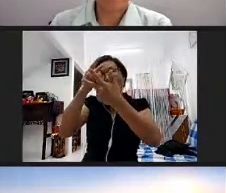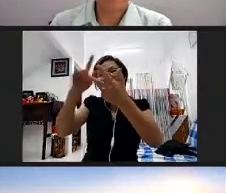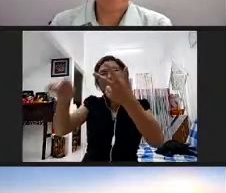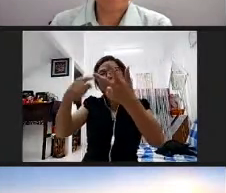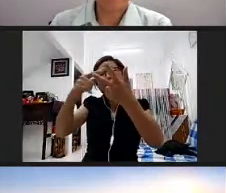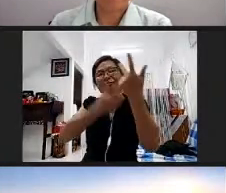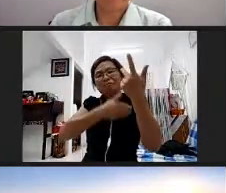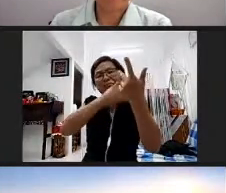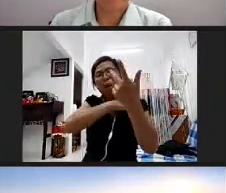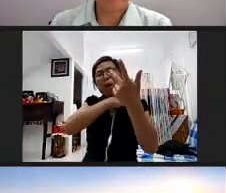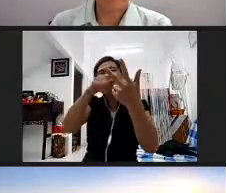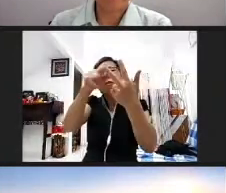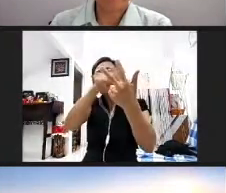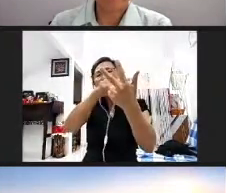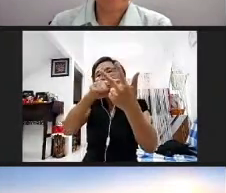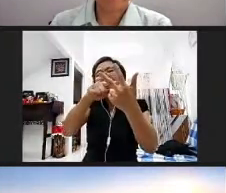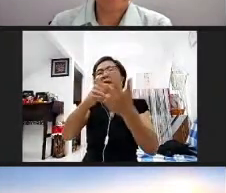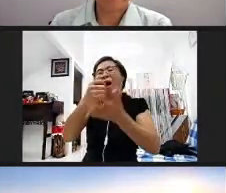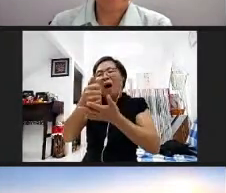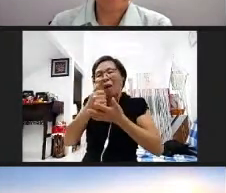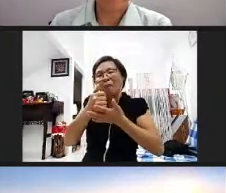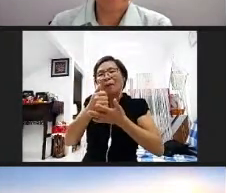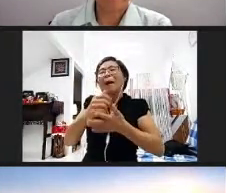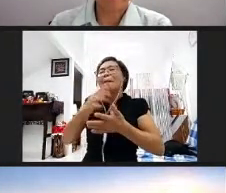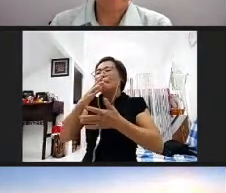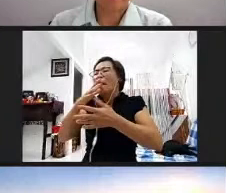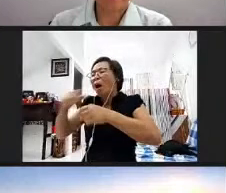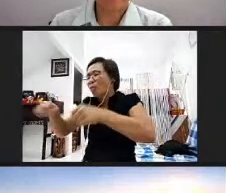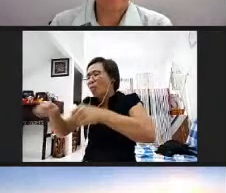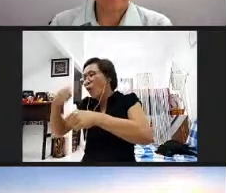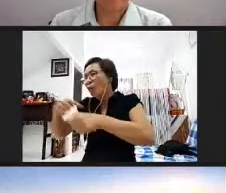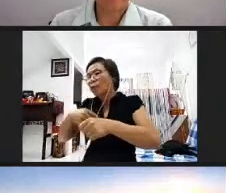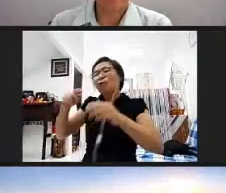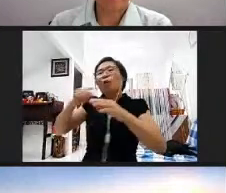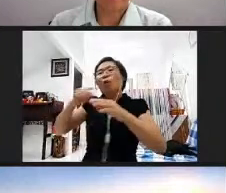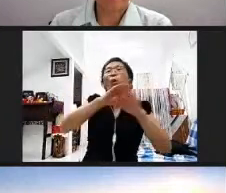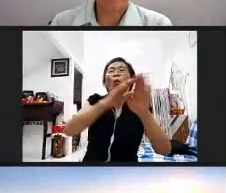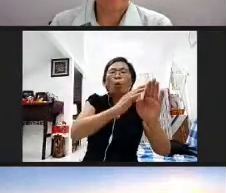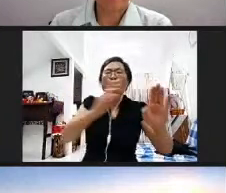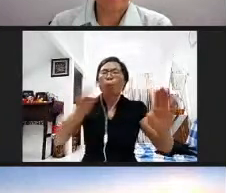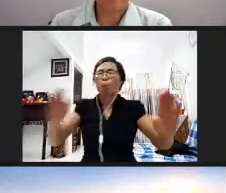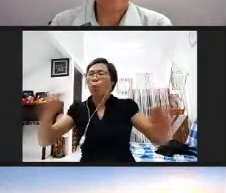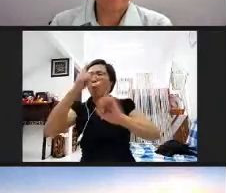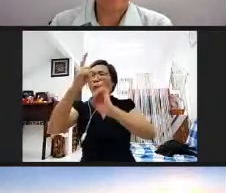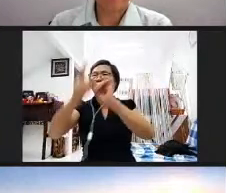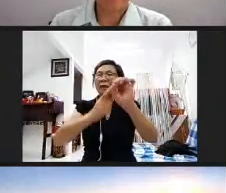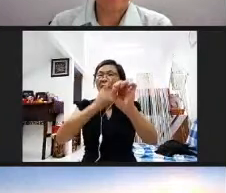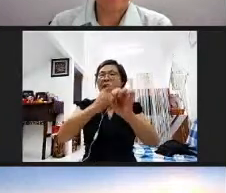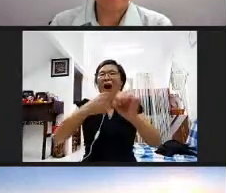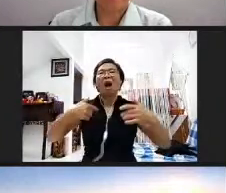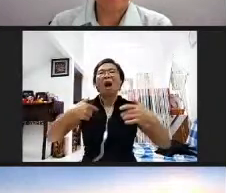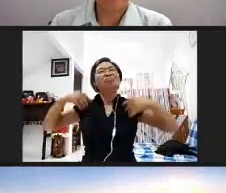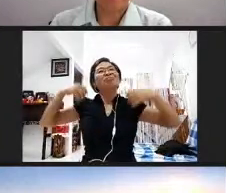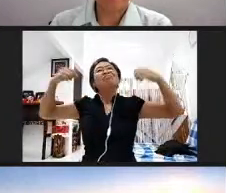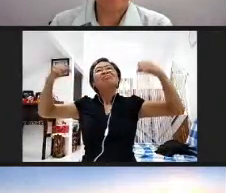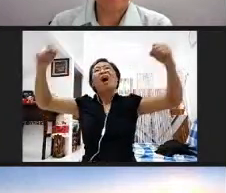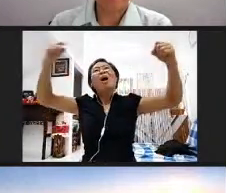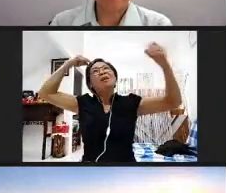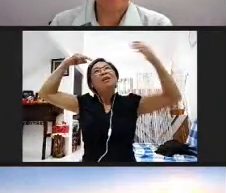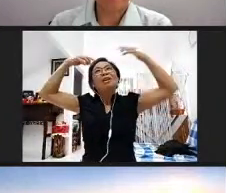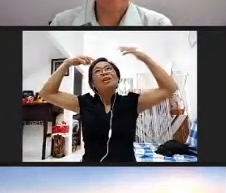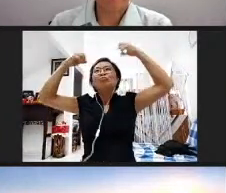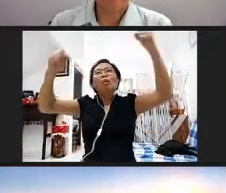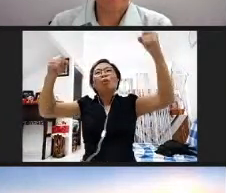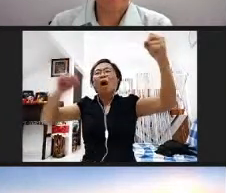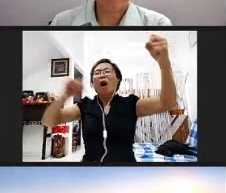my livelihood. At least for the entire year, I was physically healthy. I was mentally healthy. So I focus on the